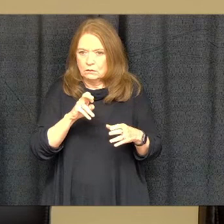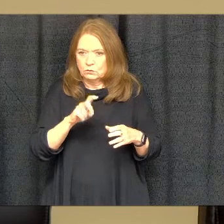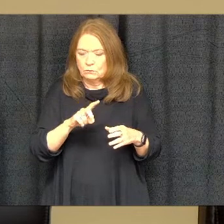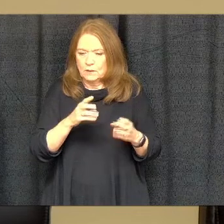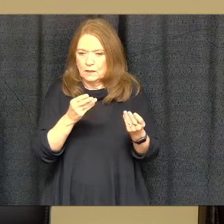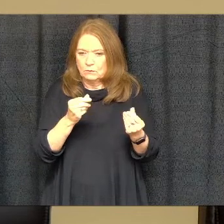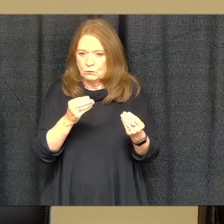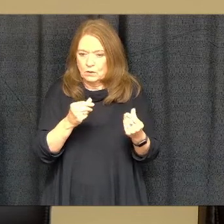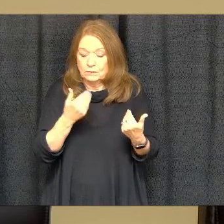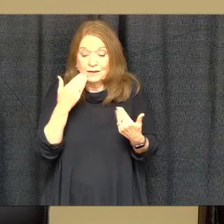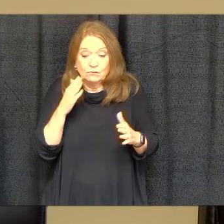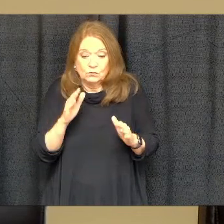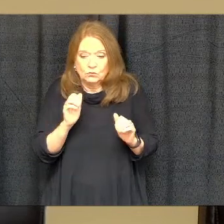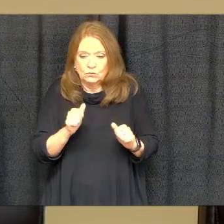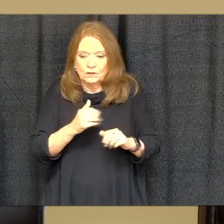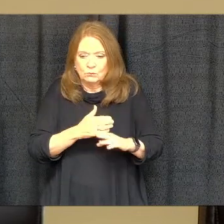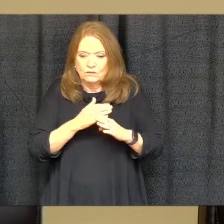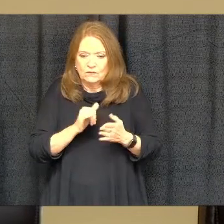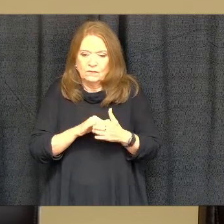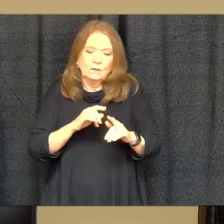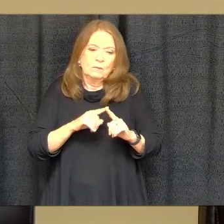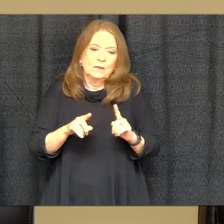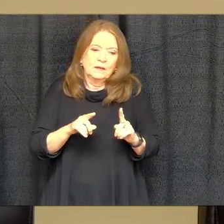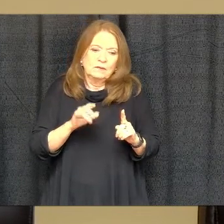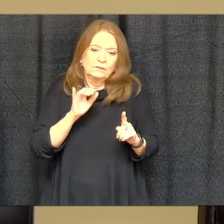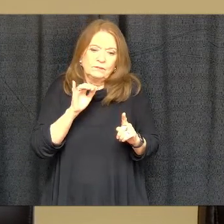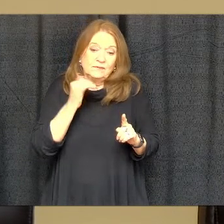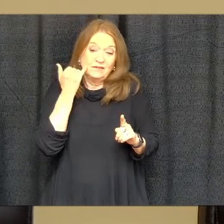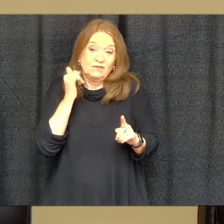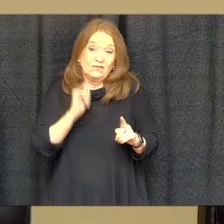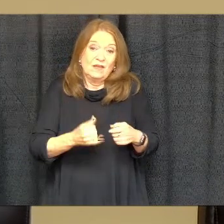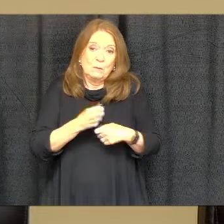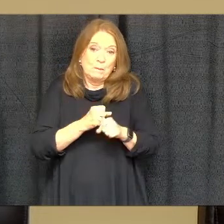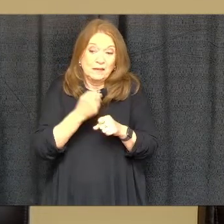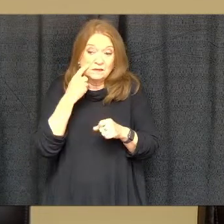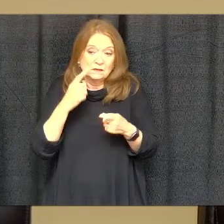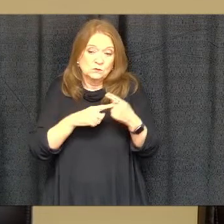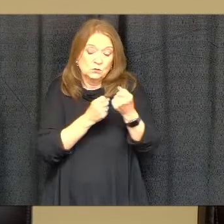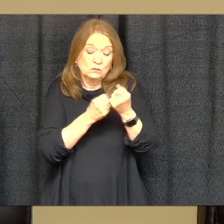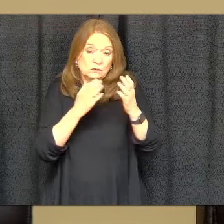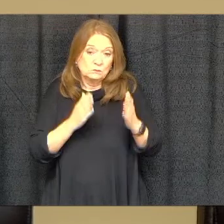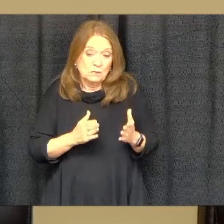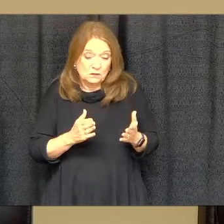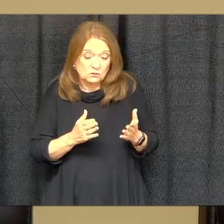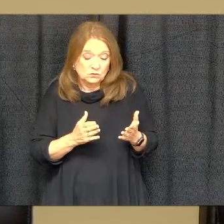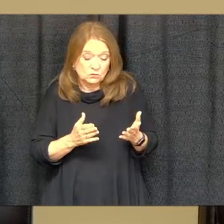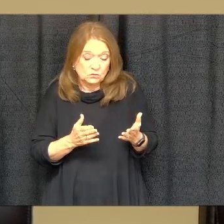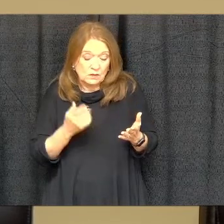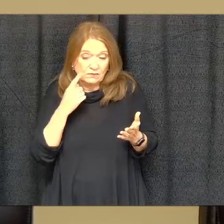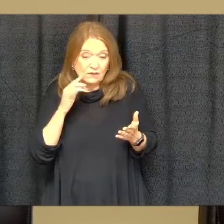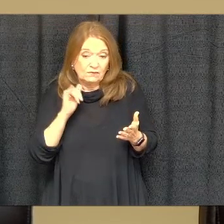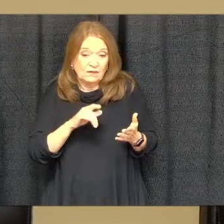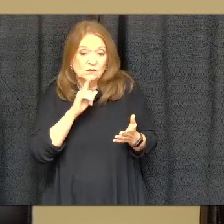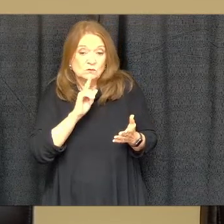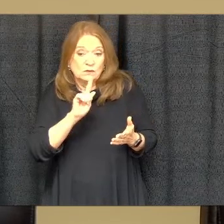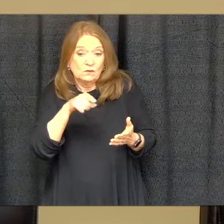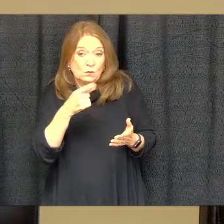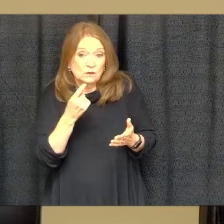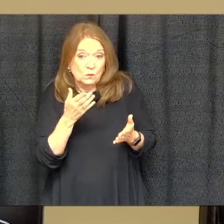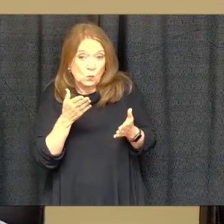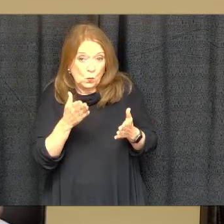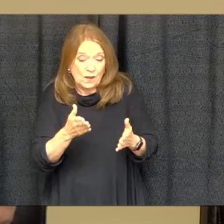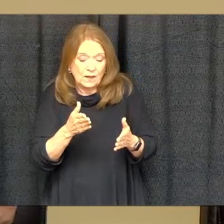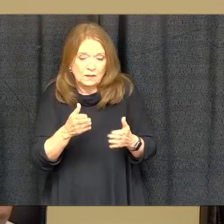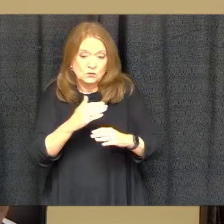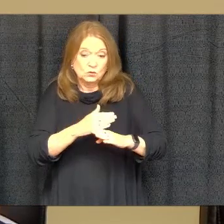but that's just, if that makes sense to the sponsor of the amendment, I think that's really the only way to prevent that,